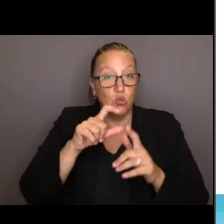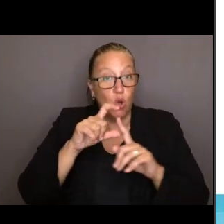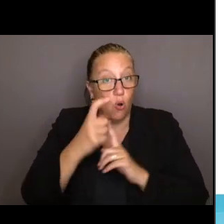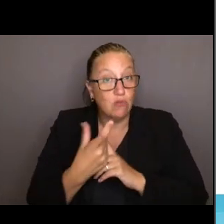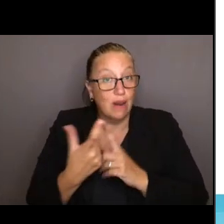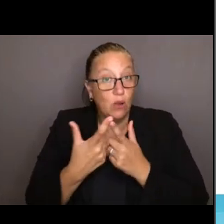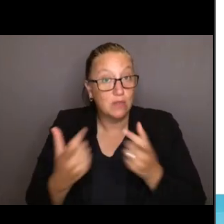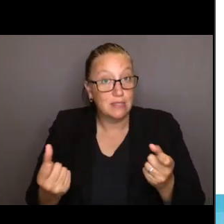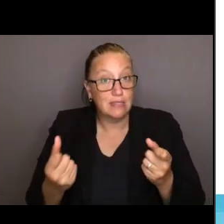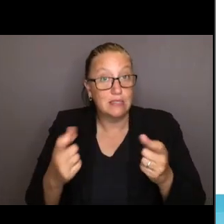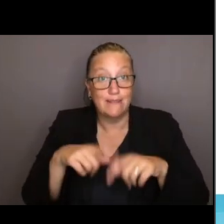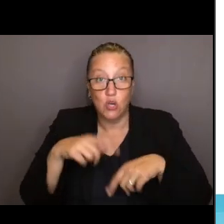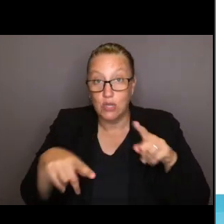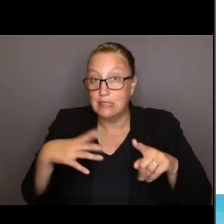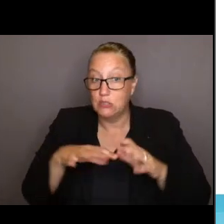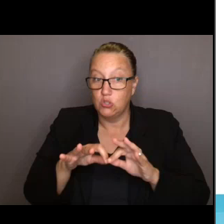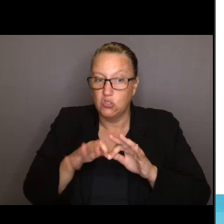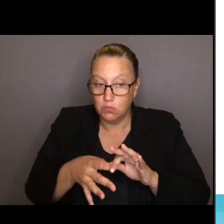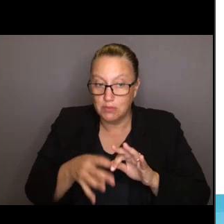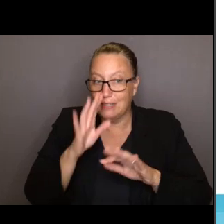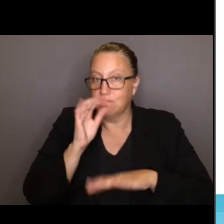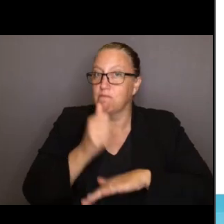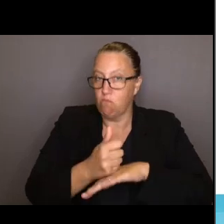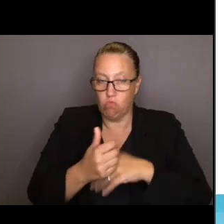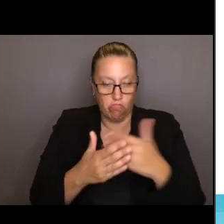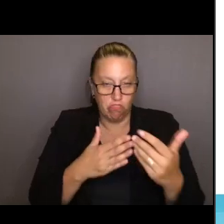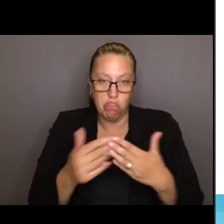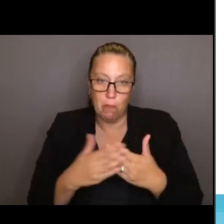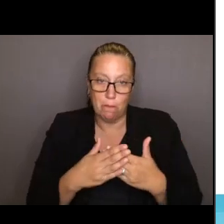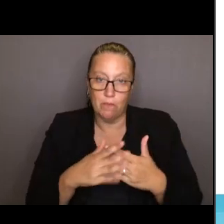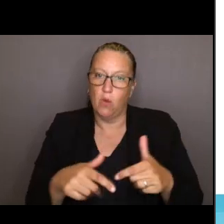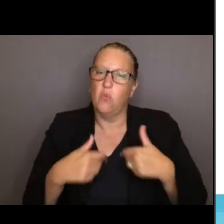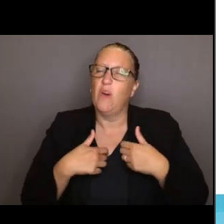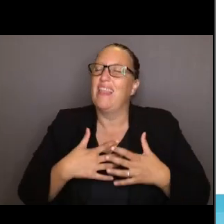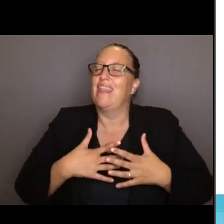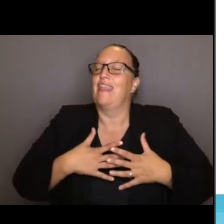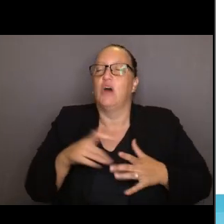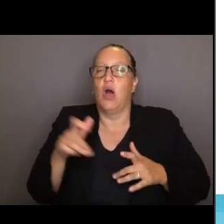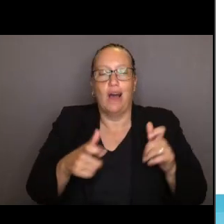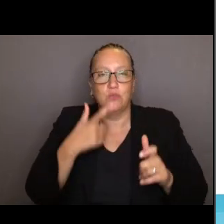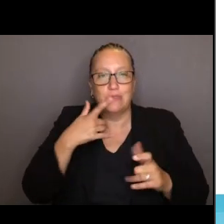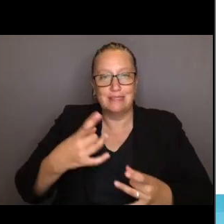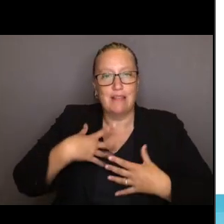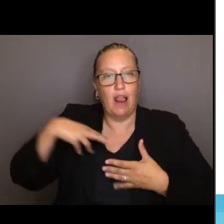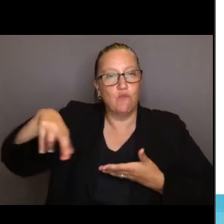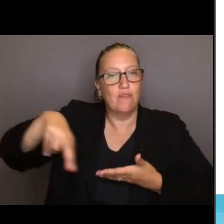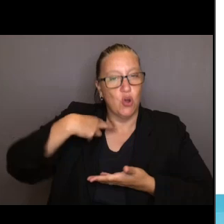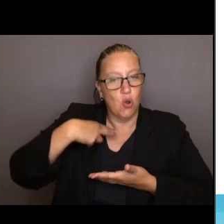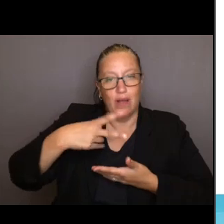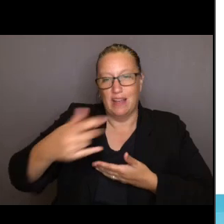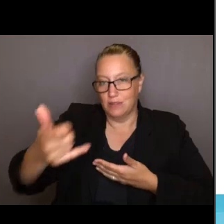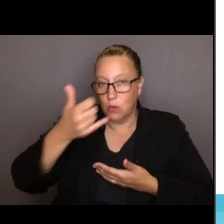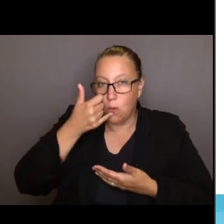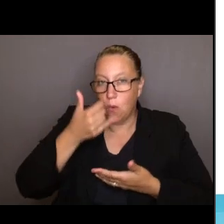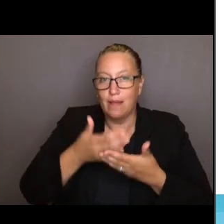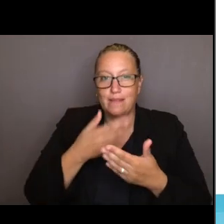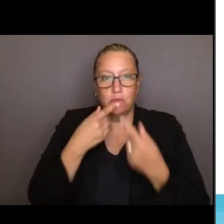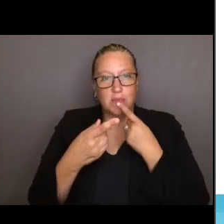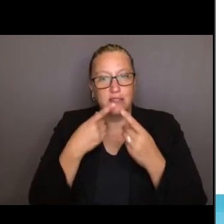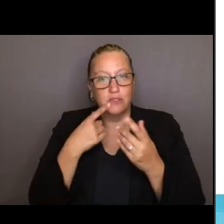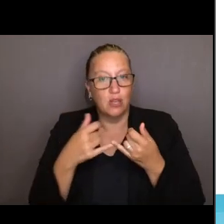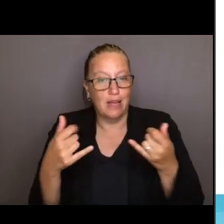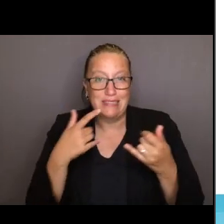that referral. We love self-referral clients. They can call us on the information line saying we need some